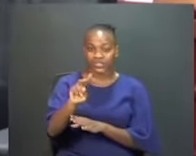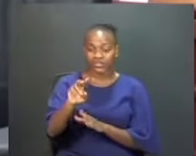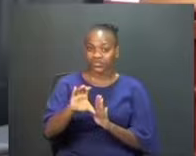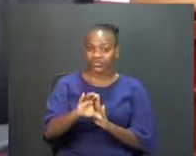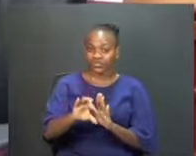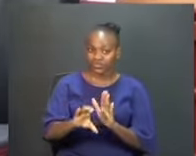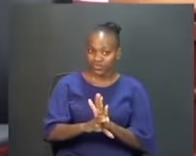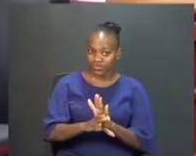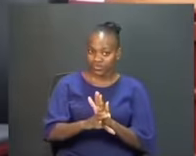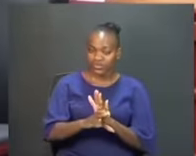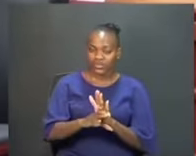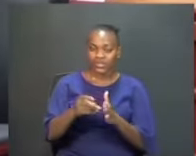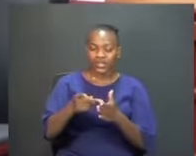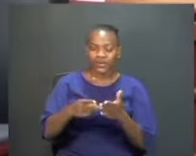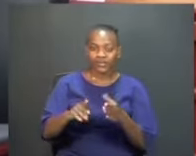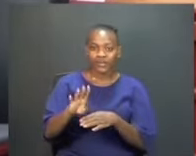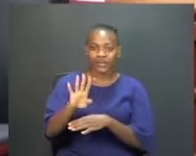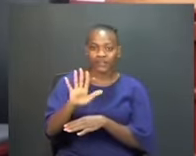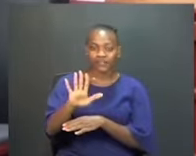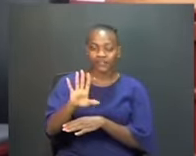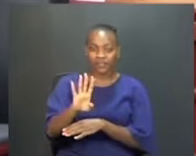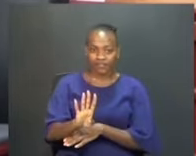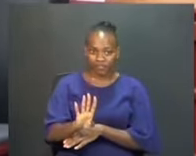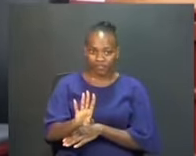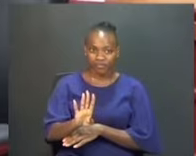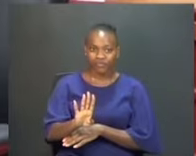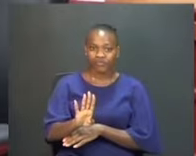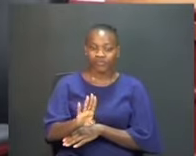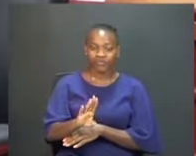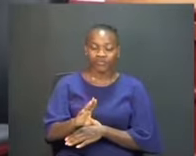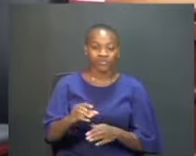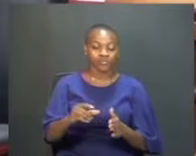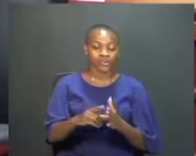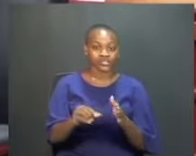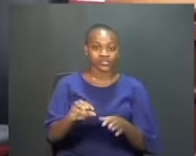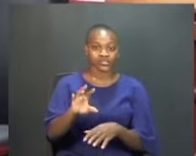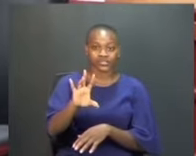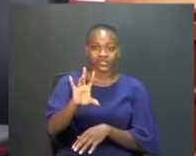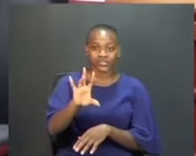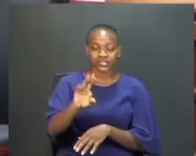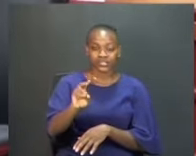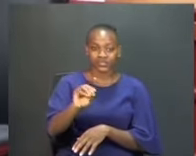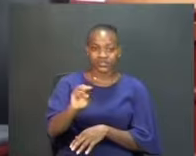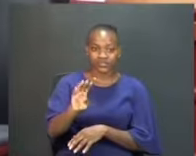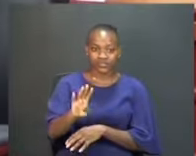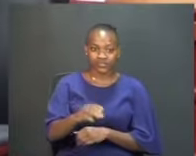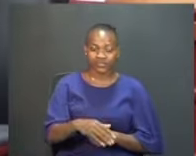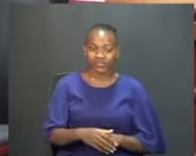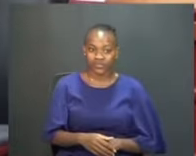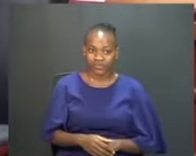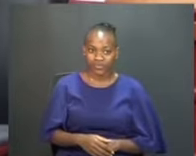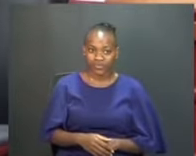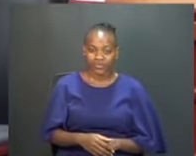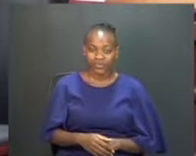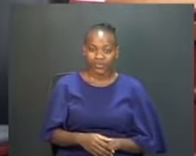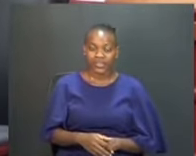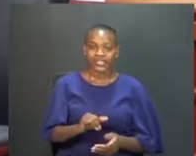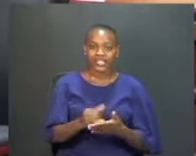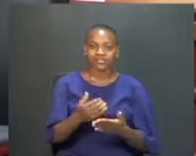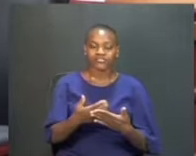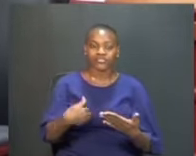and Section 5(4) of Act 703. But it was not ratified before the House adjourned.